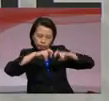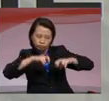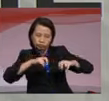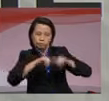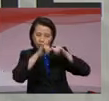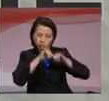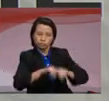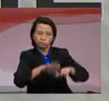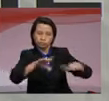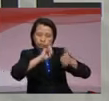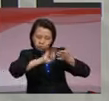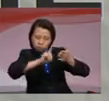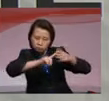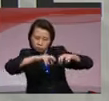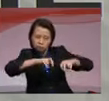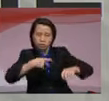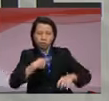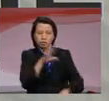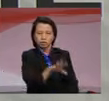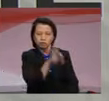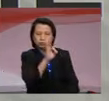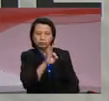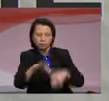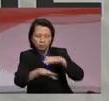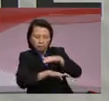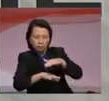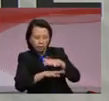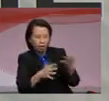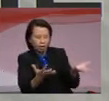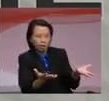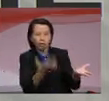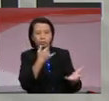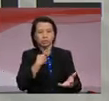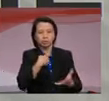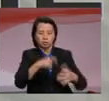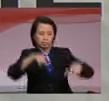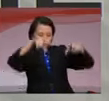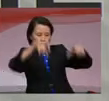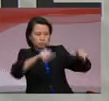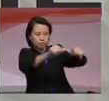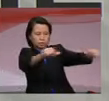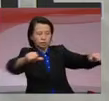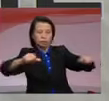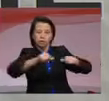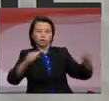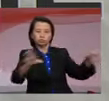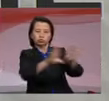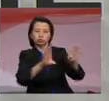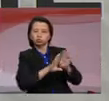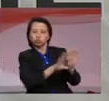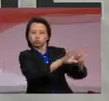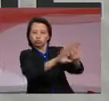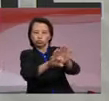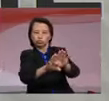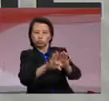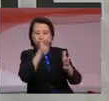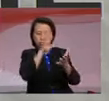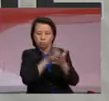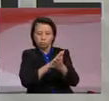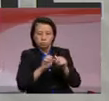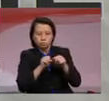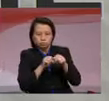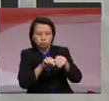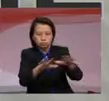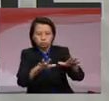still ongoing, and we want to find the root cause. And also, we have locked down the area in terms of we believe that the infection